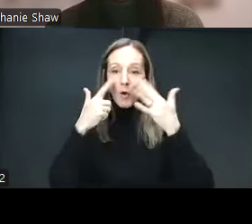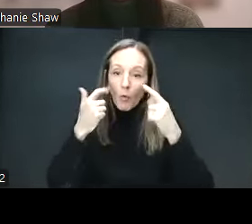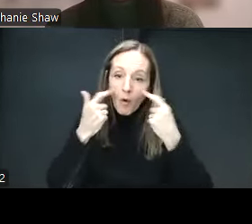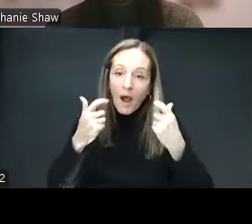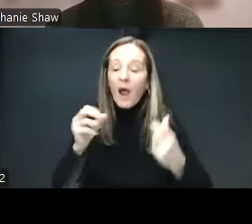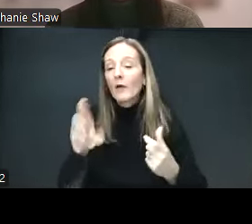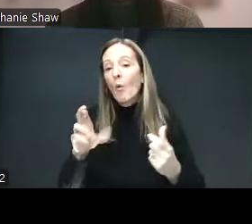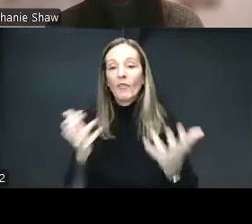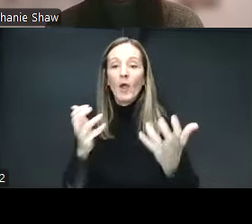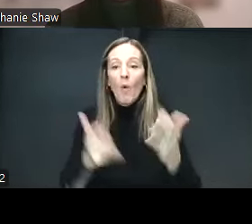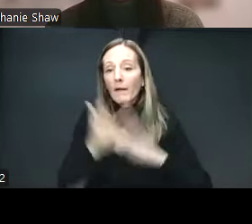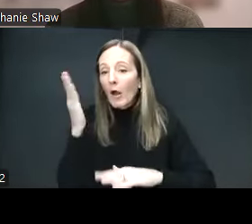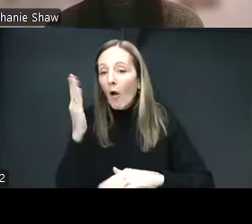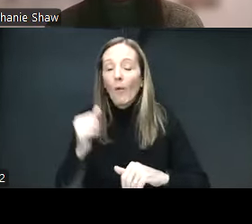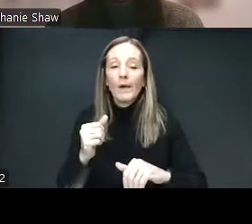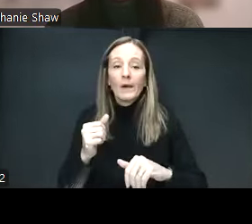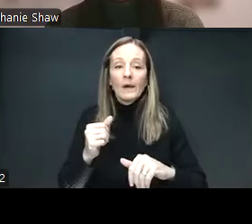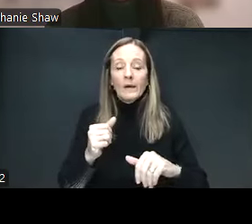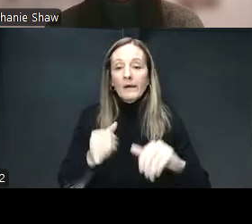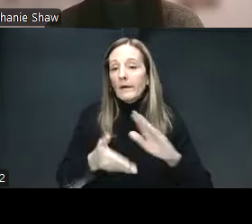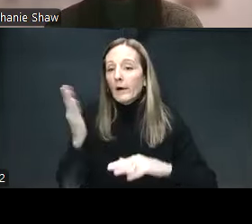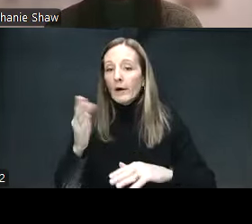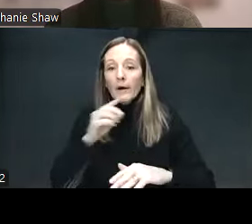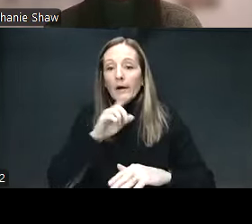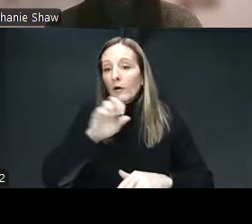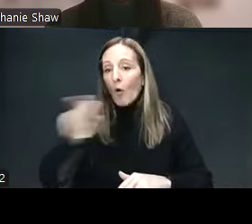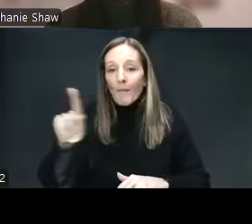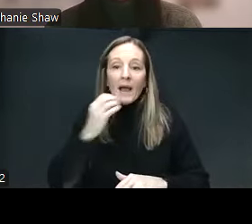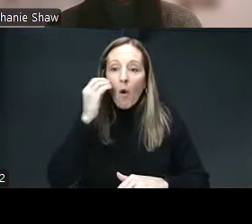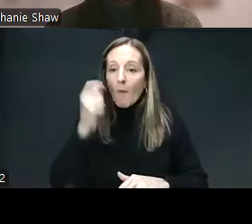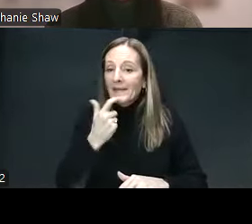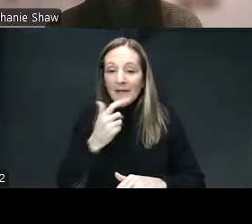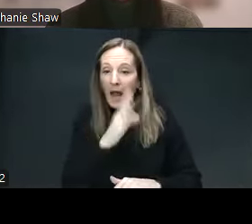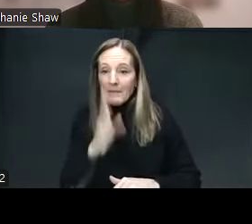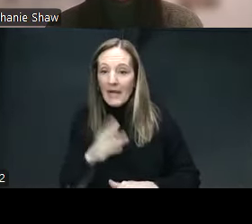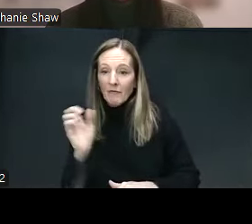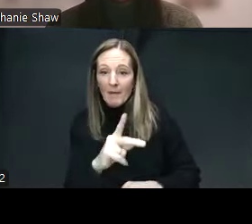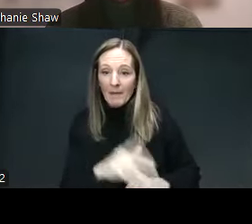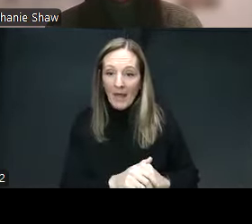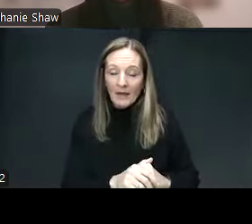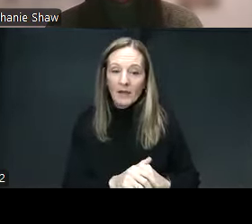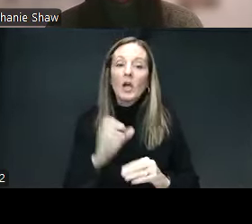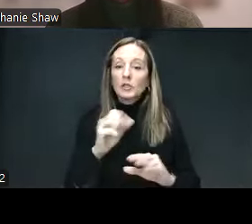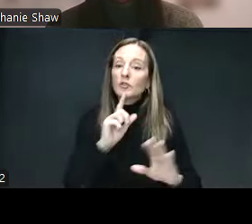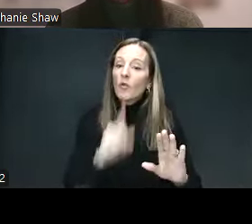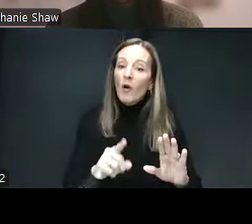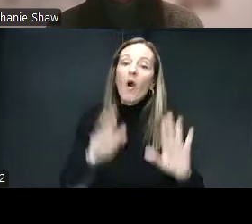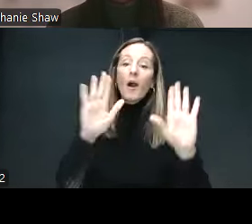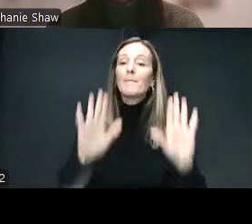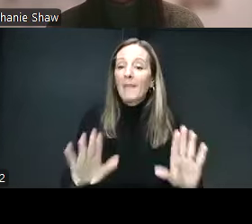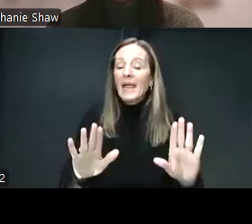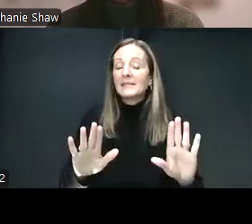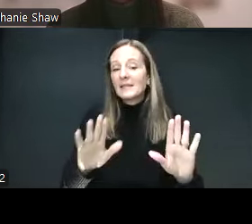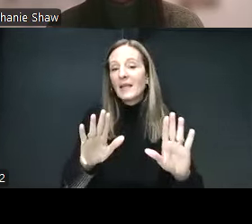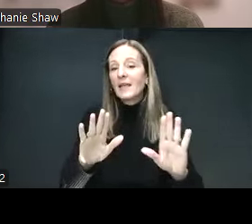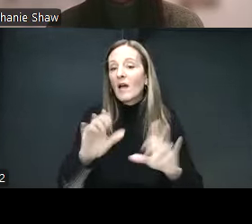want to leave, go home and say, I'm never coming back. So even though there are some amazing vocational rehabilitation programs out